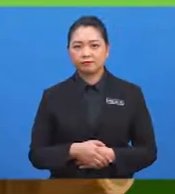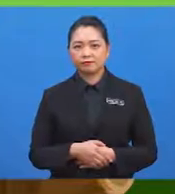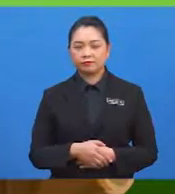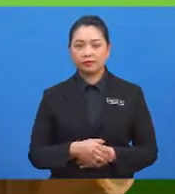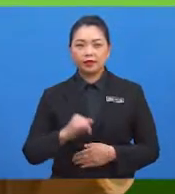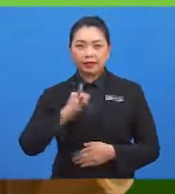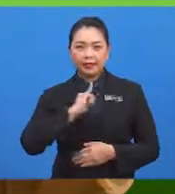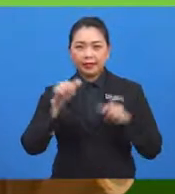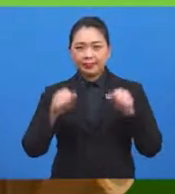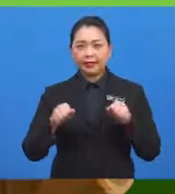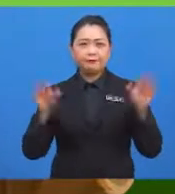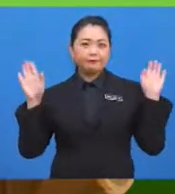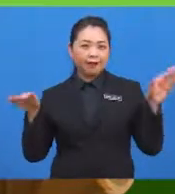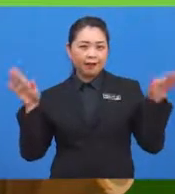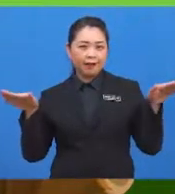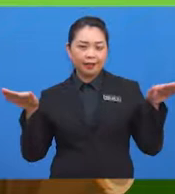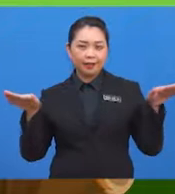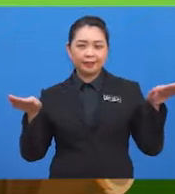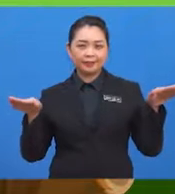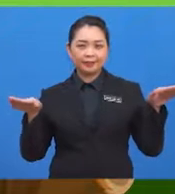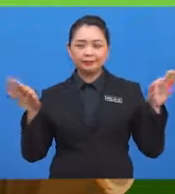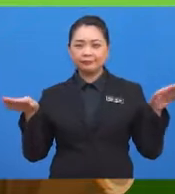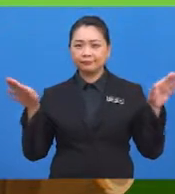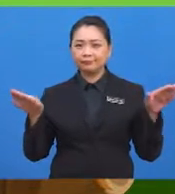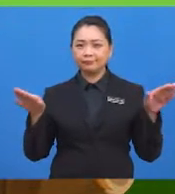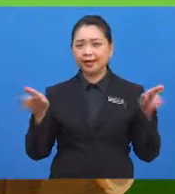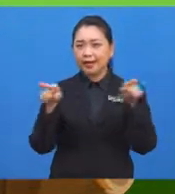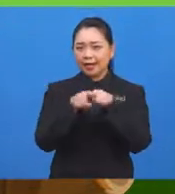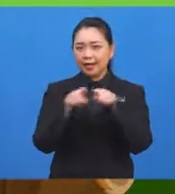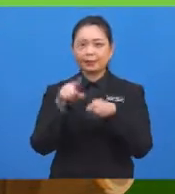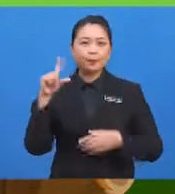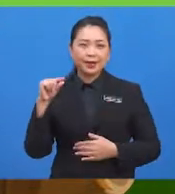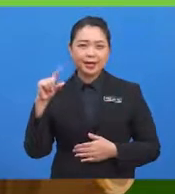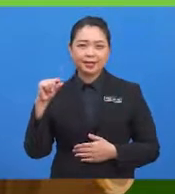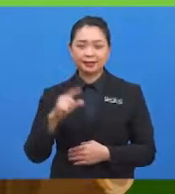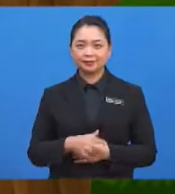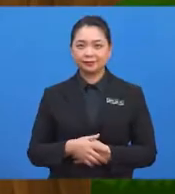I can fly. I fly like a bird.